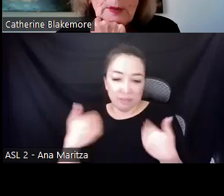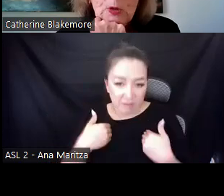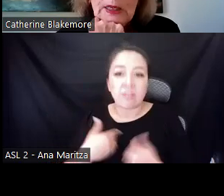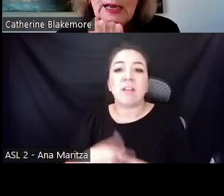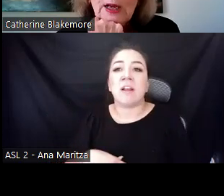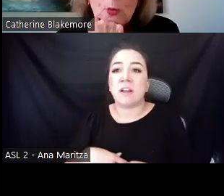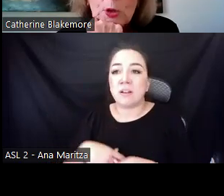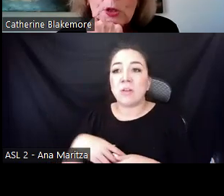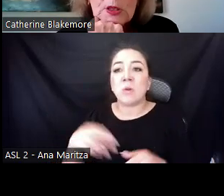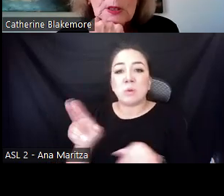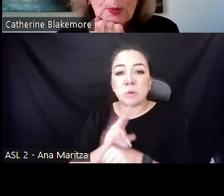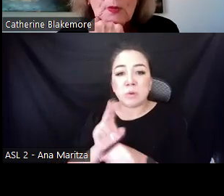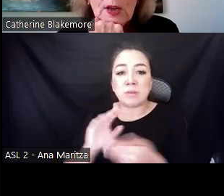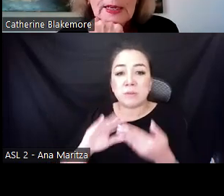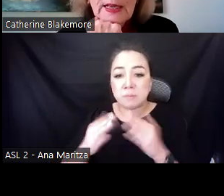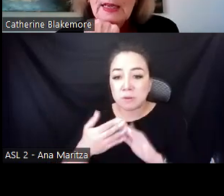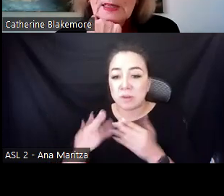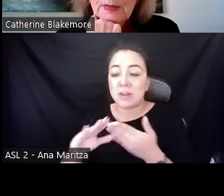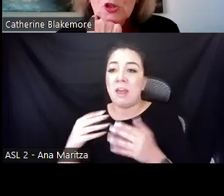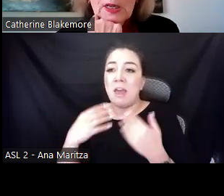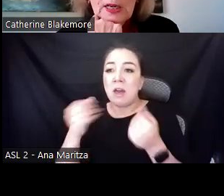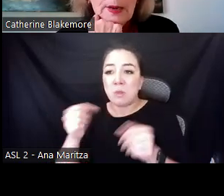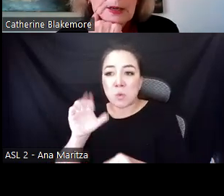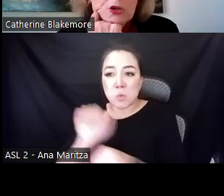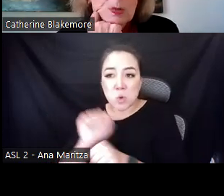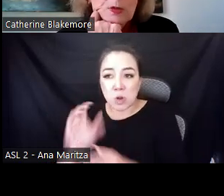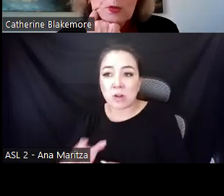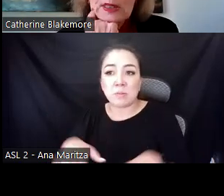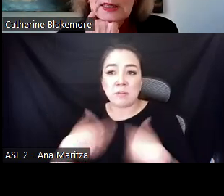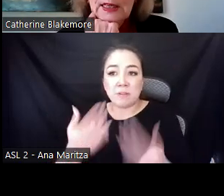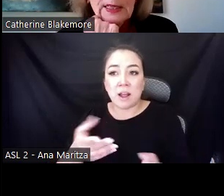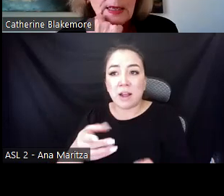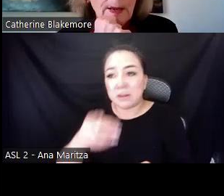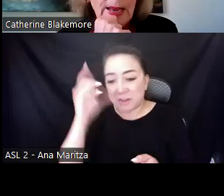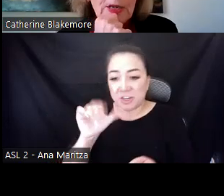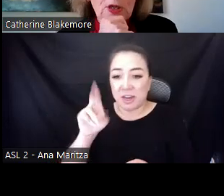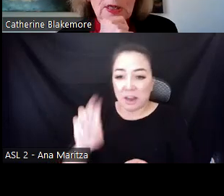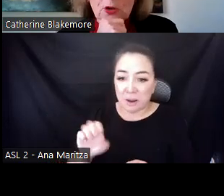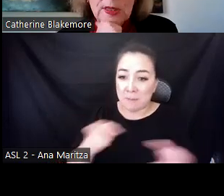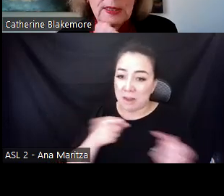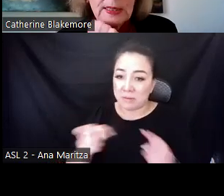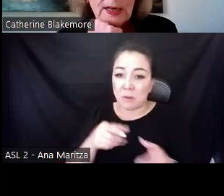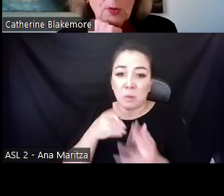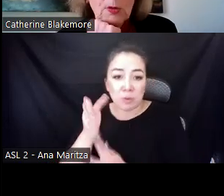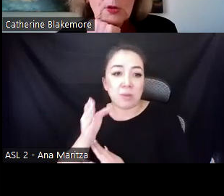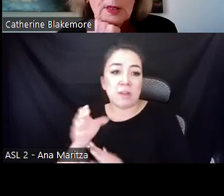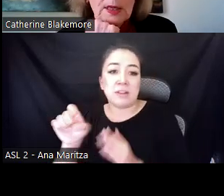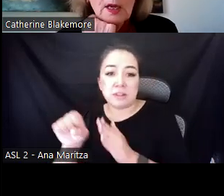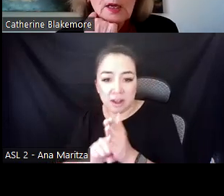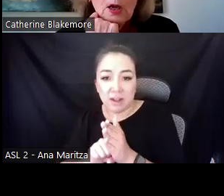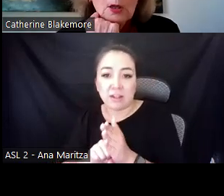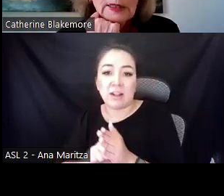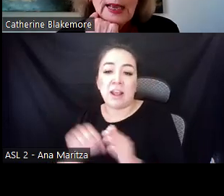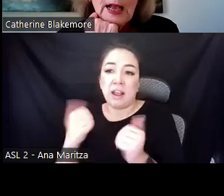of community health workers to provide dementia care management through the state's aging services network, which